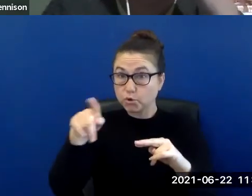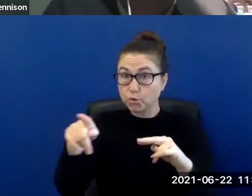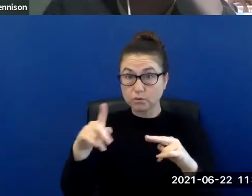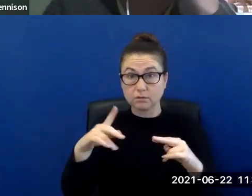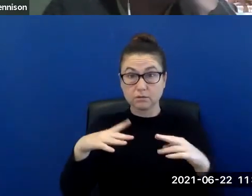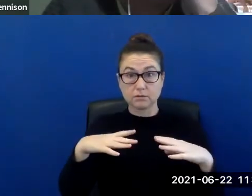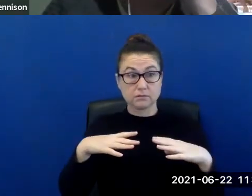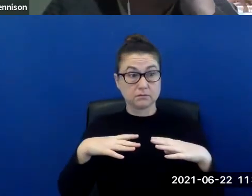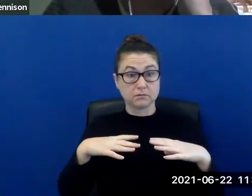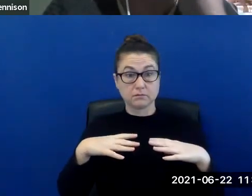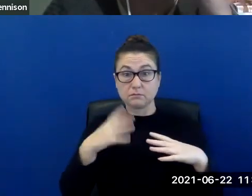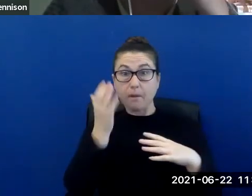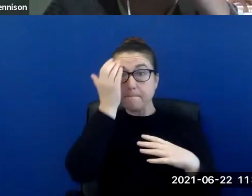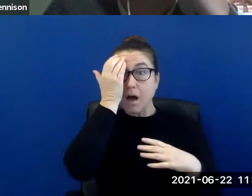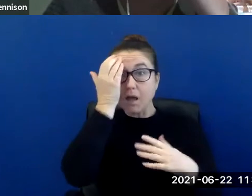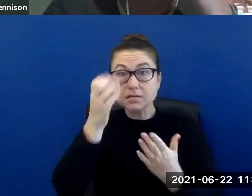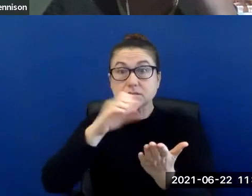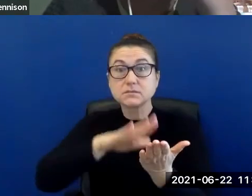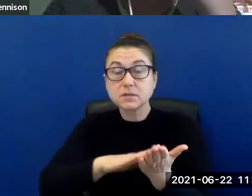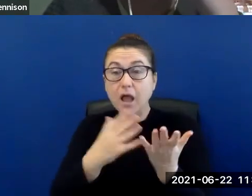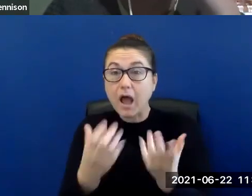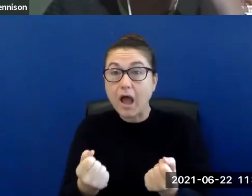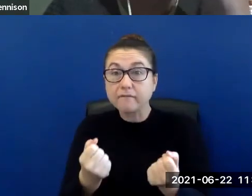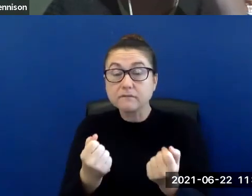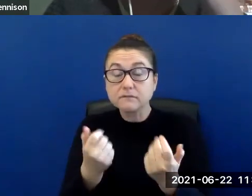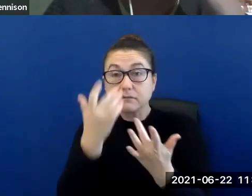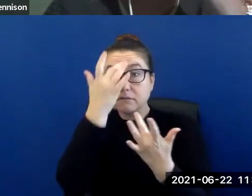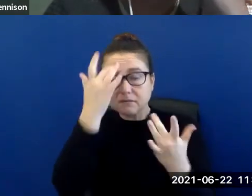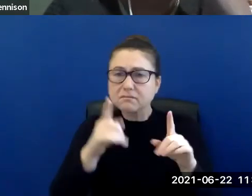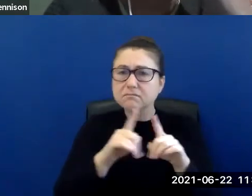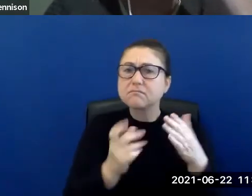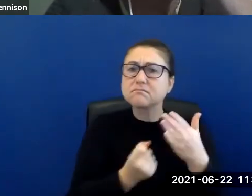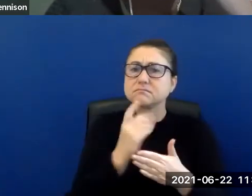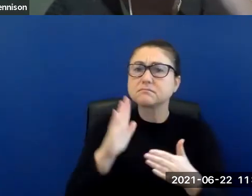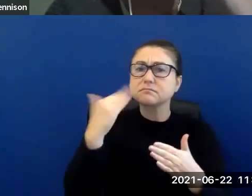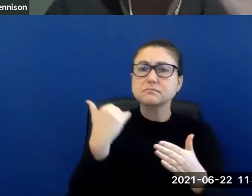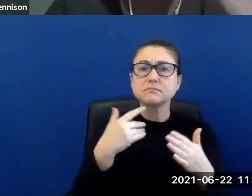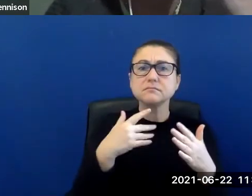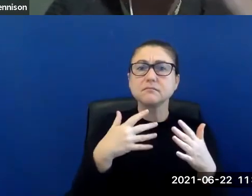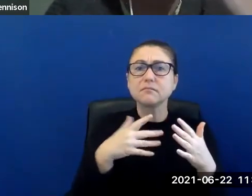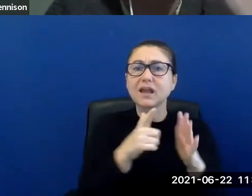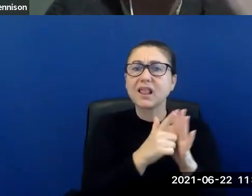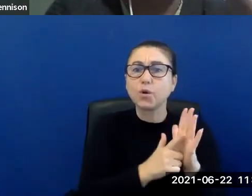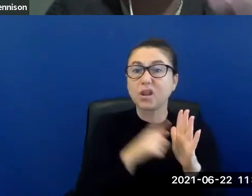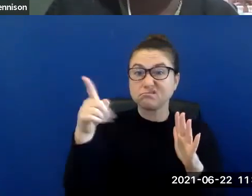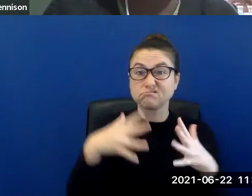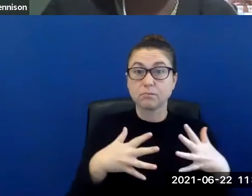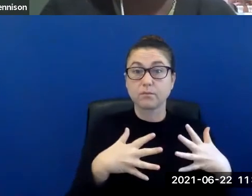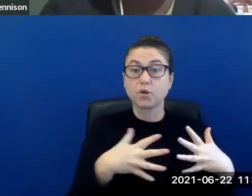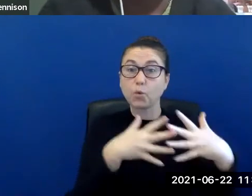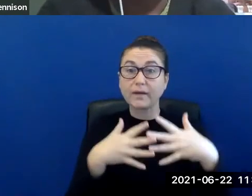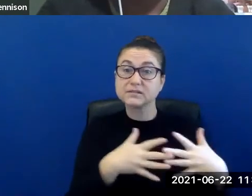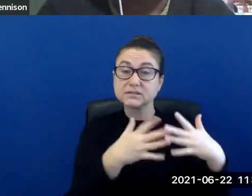and in all the discussion papers, and it has happened previously in the legal world, where in the US, you know, the situations where